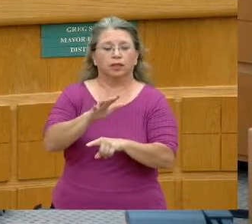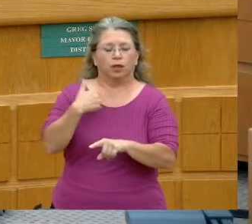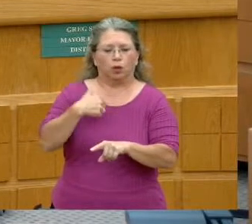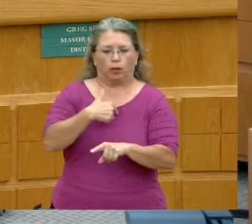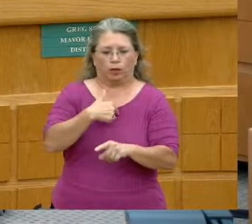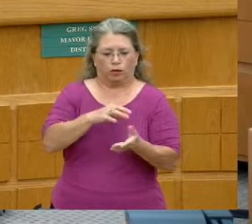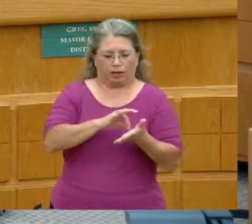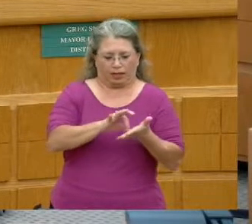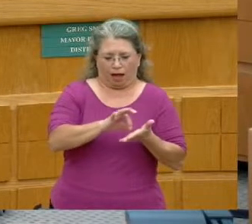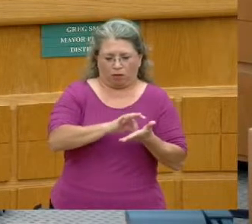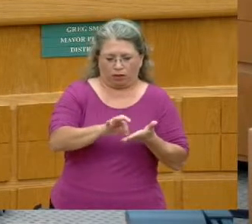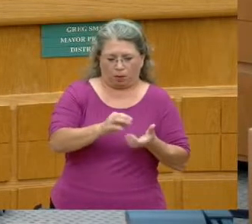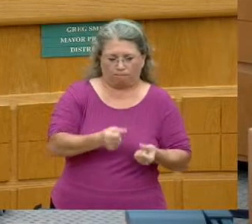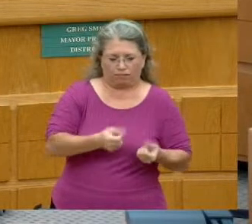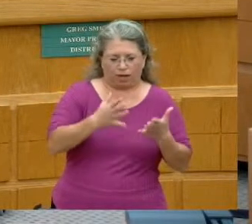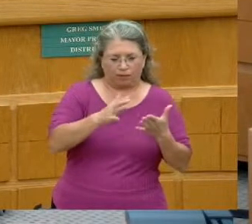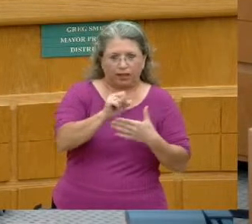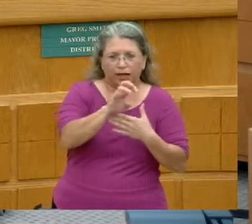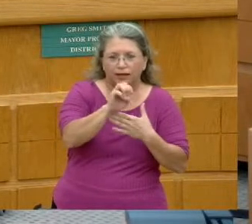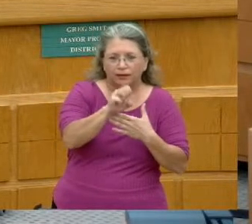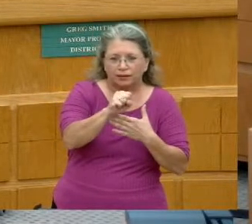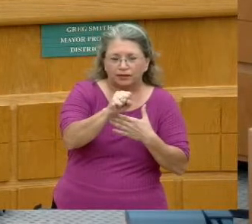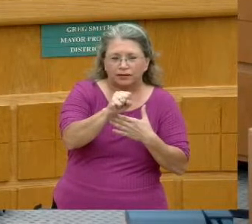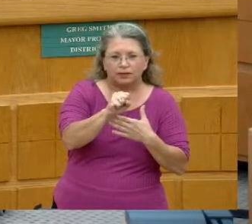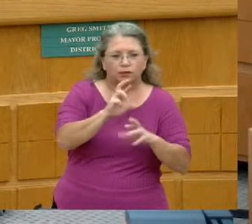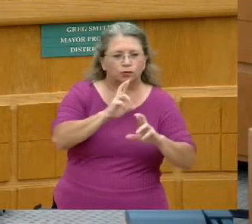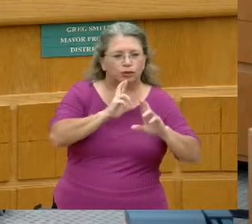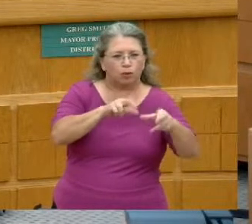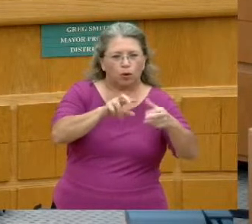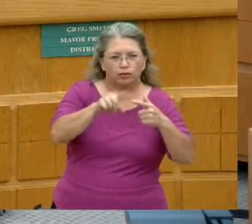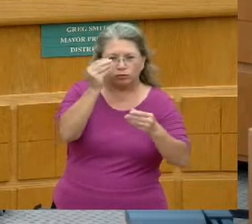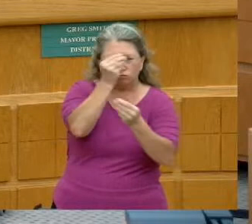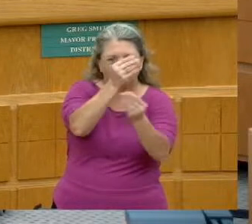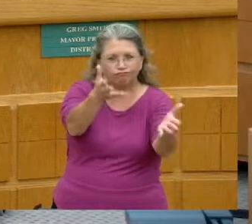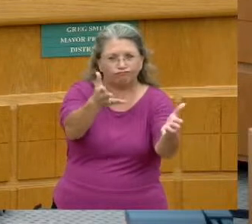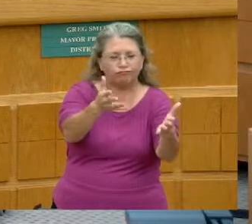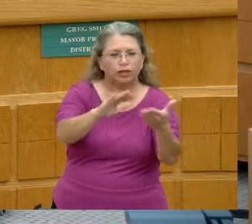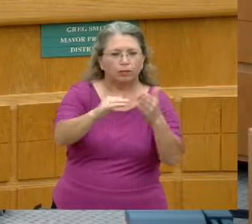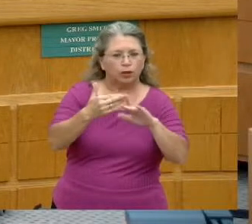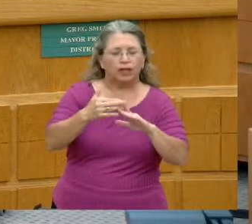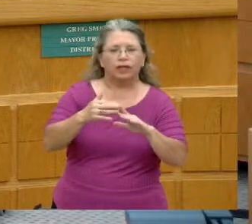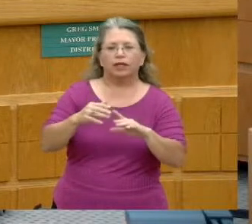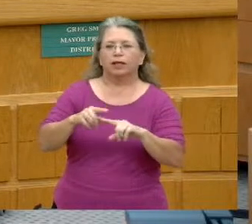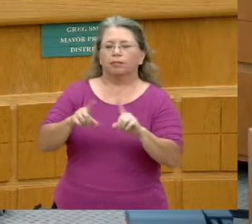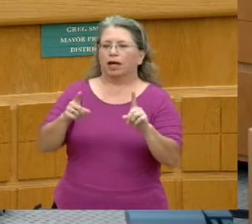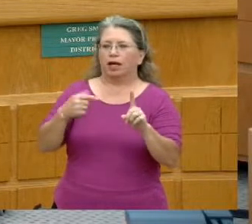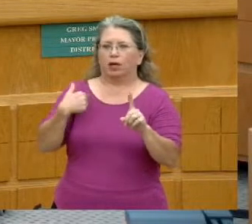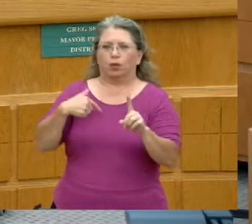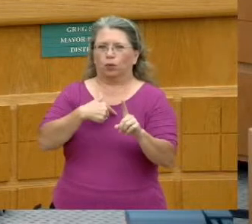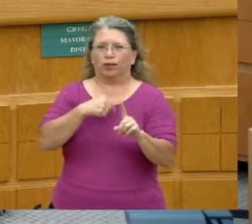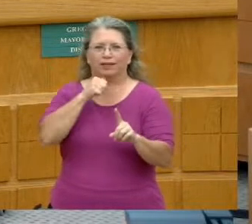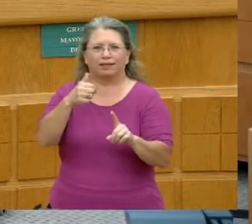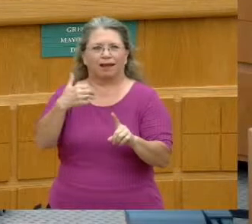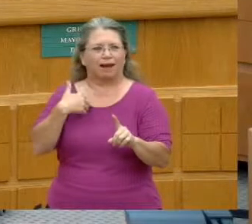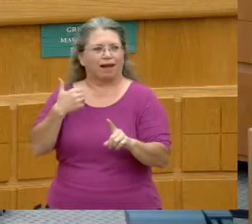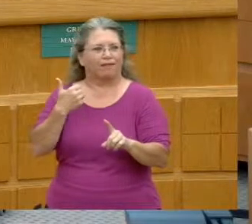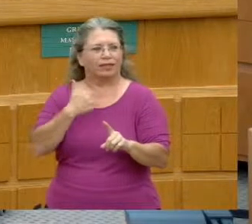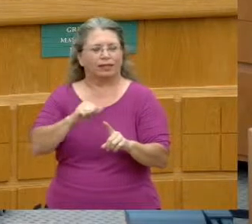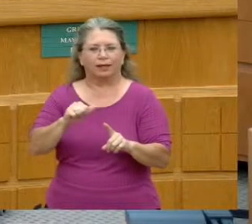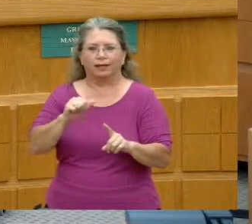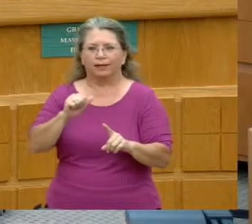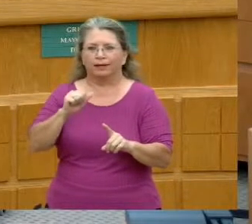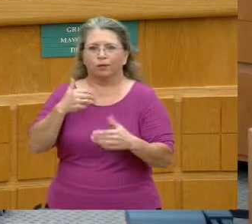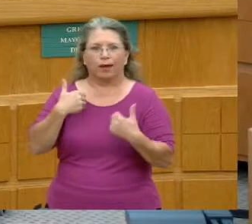and reporting to the community on new cases and recoveries and so on. But what we didn't have is any projection. We had no clue